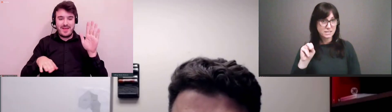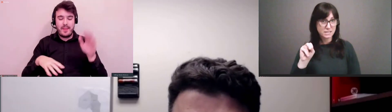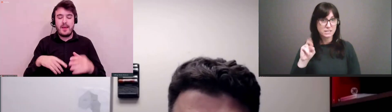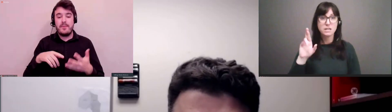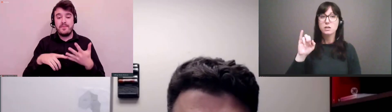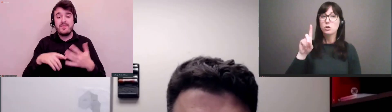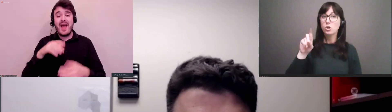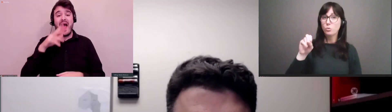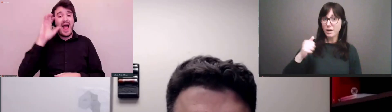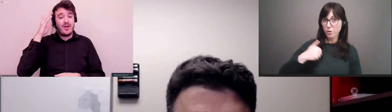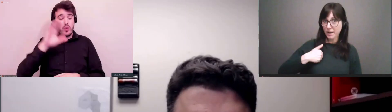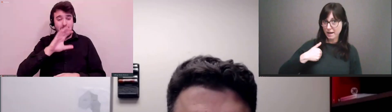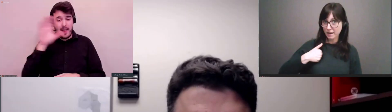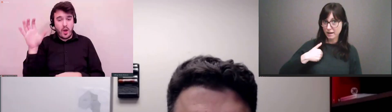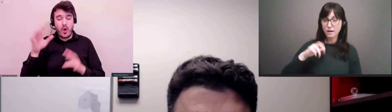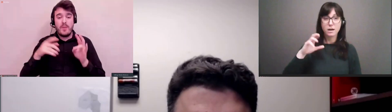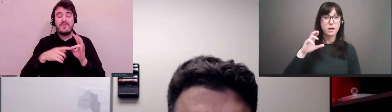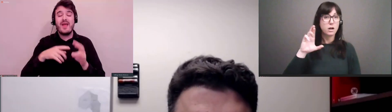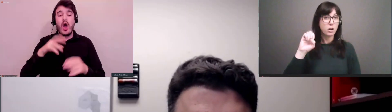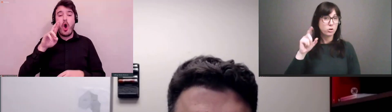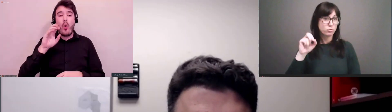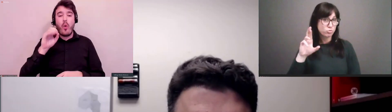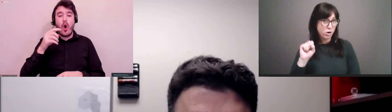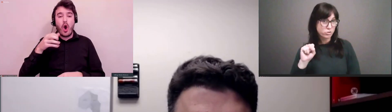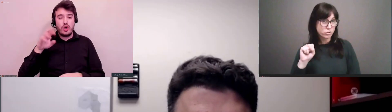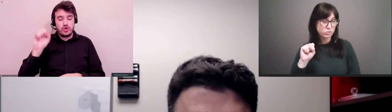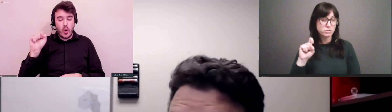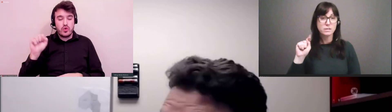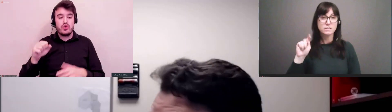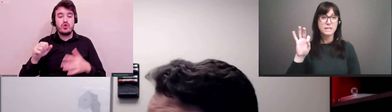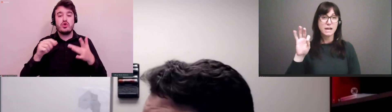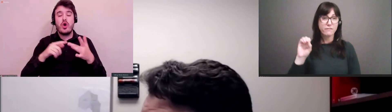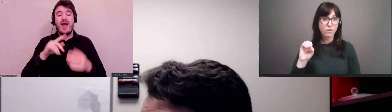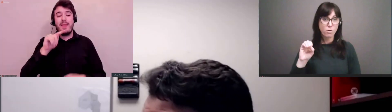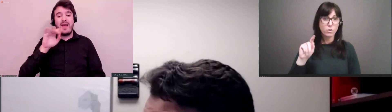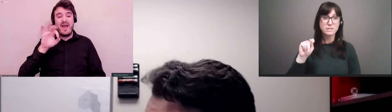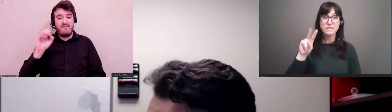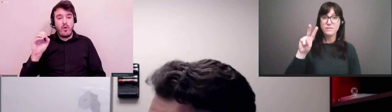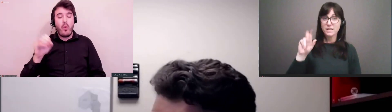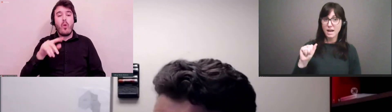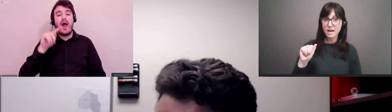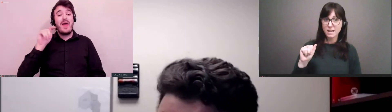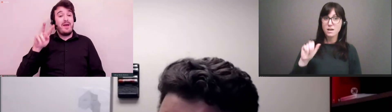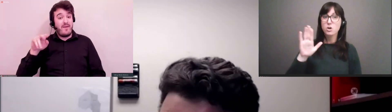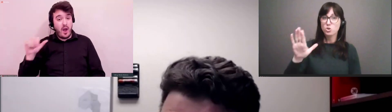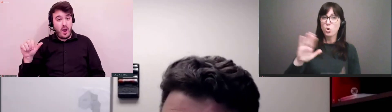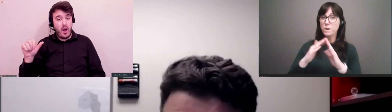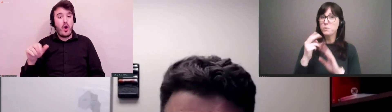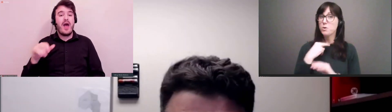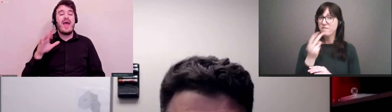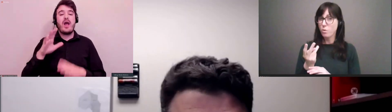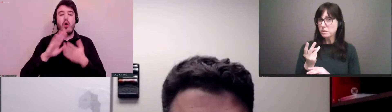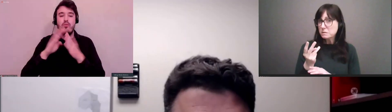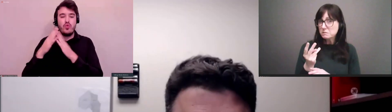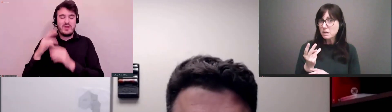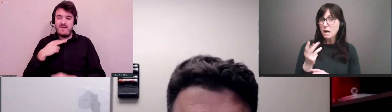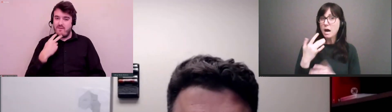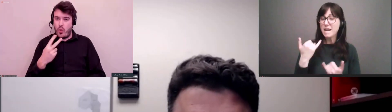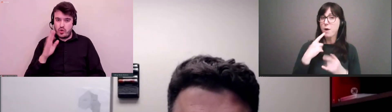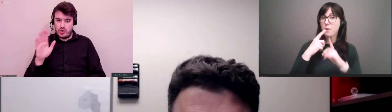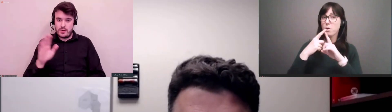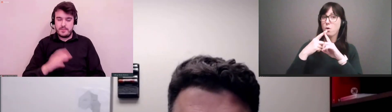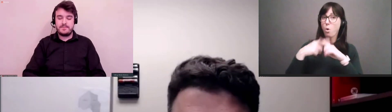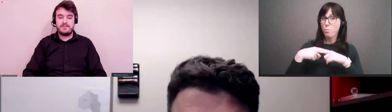Radio-Canada, Rogers, TFO, TVA, and your community voice. We'll just quickly unmute the